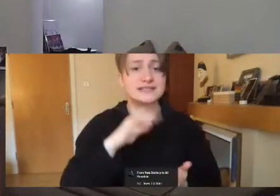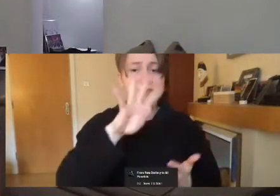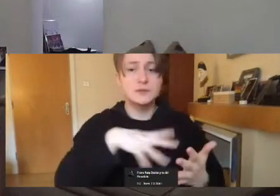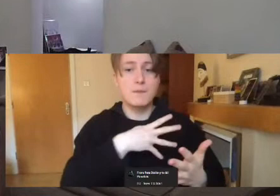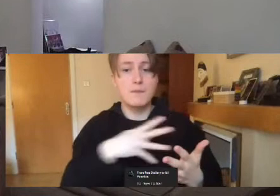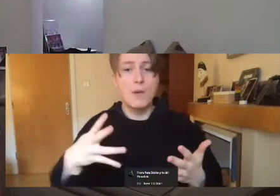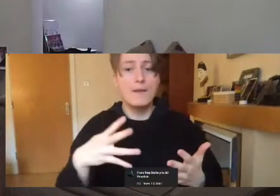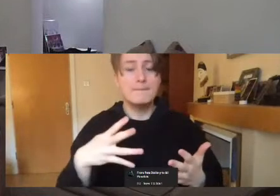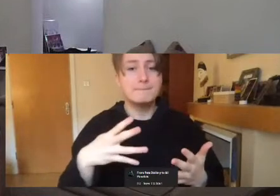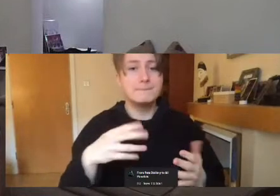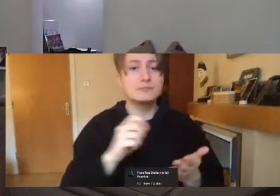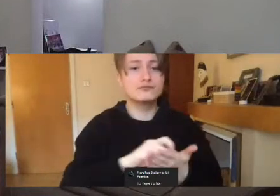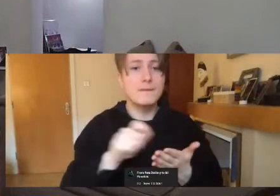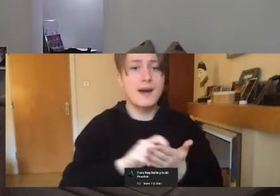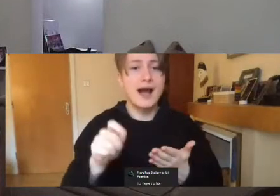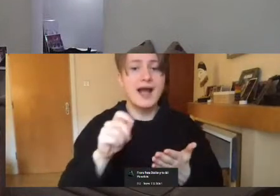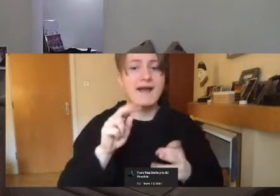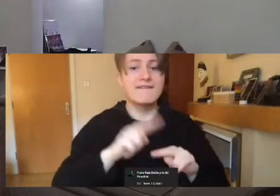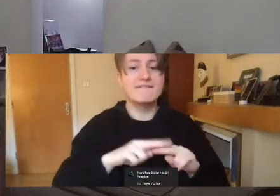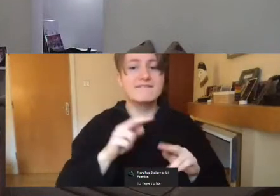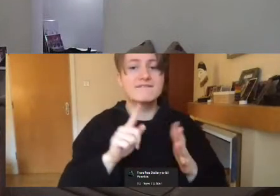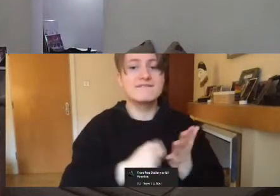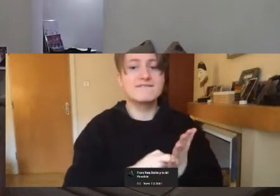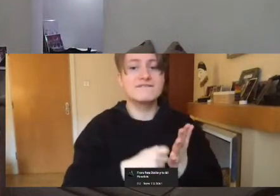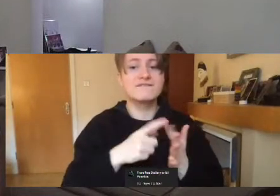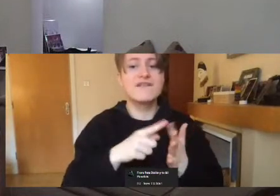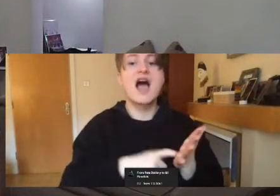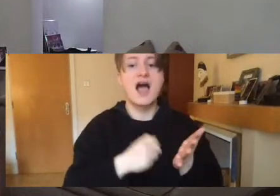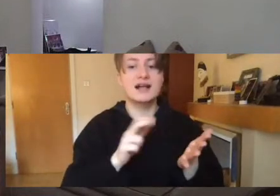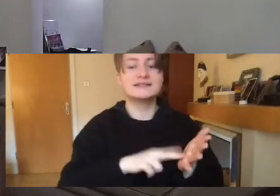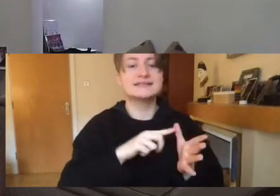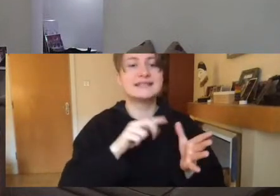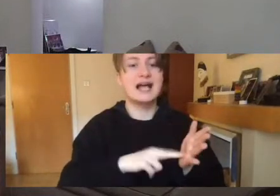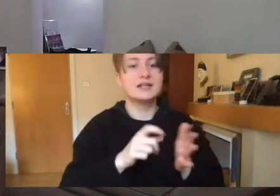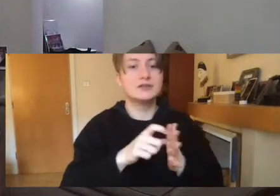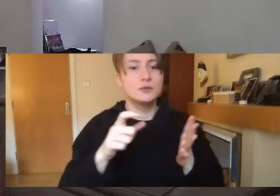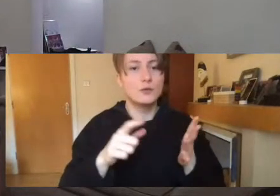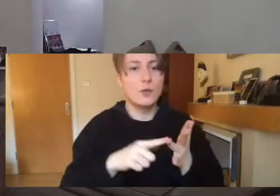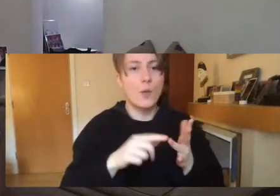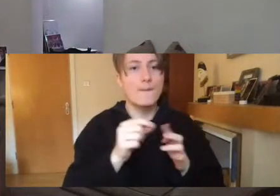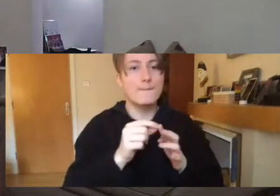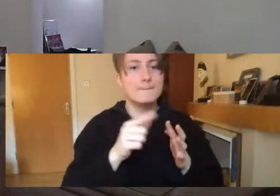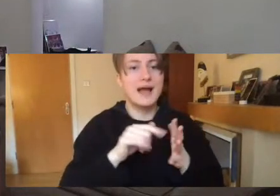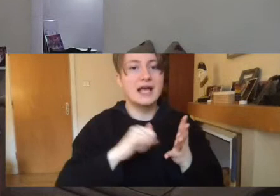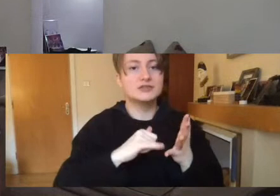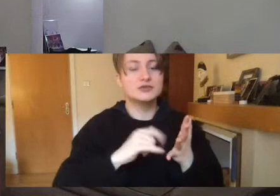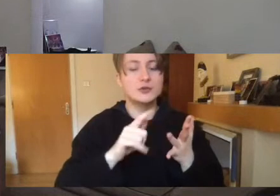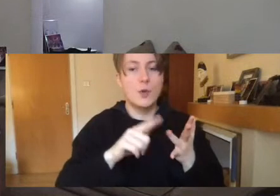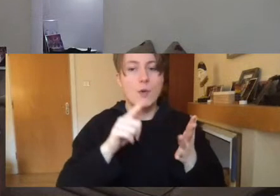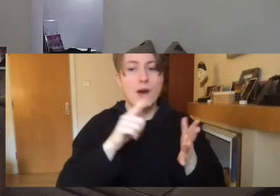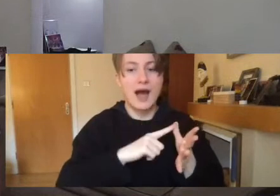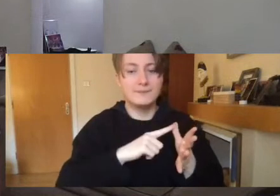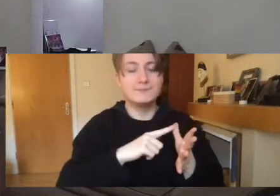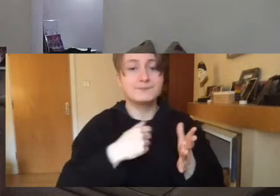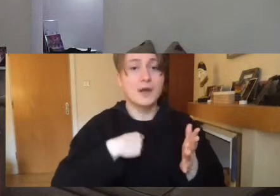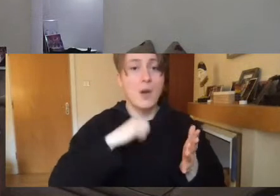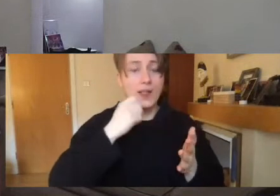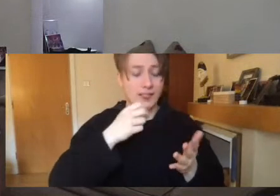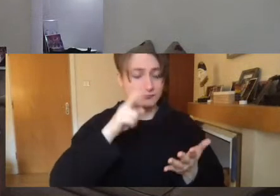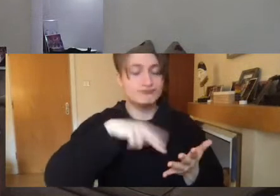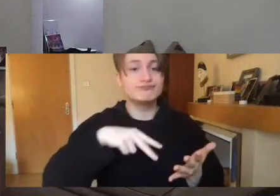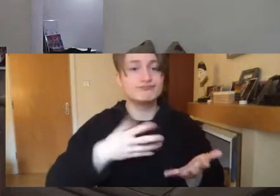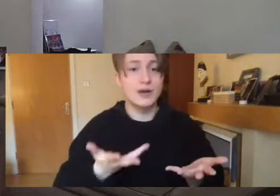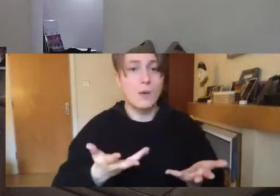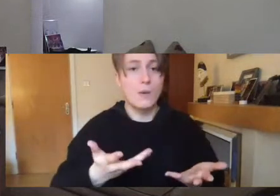short poem. When I am sitting at the window, through the panes which the snow blurs, I see the